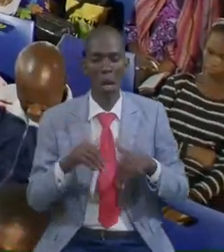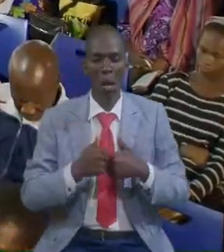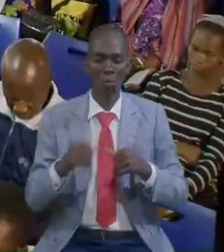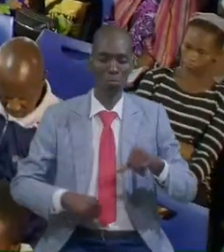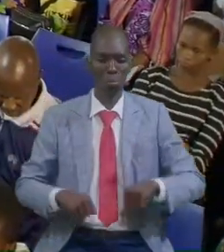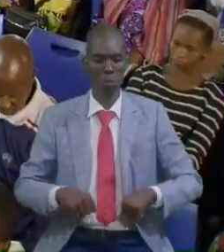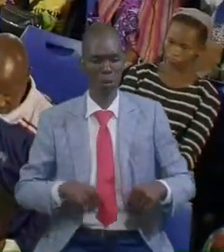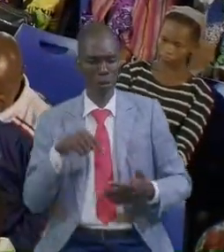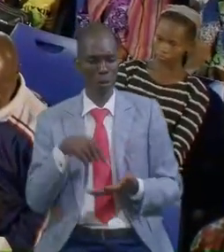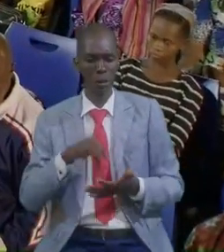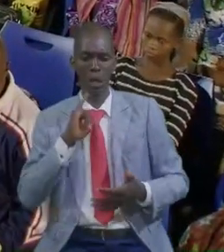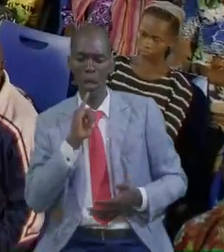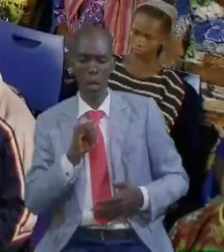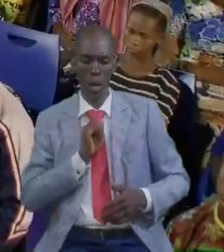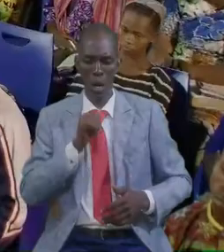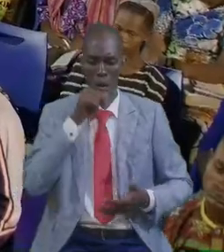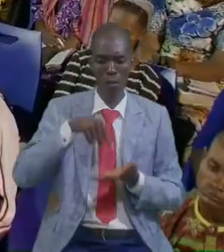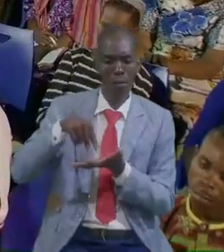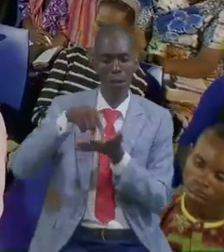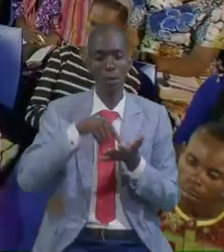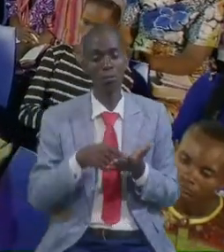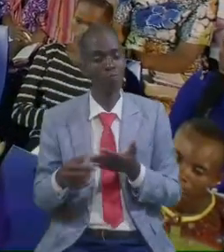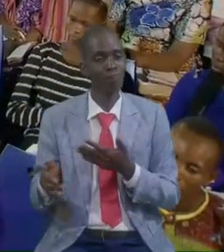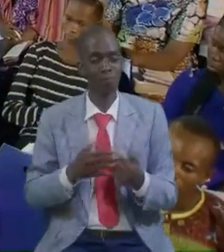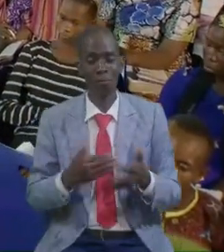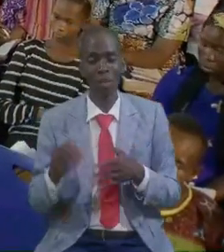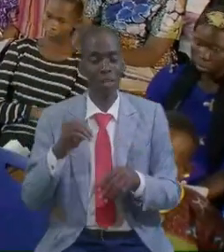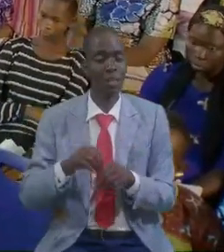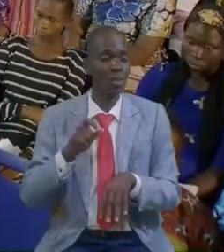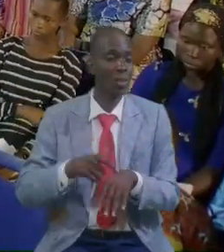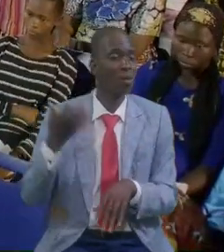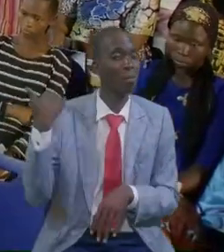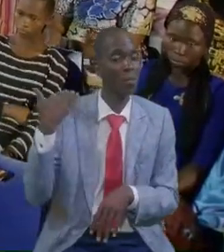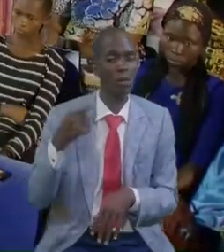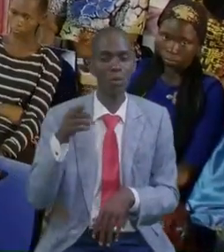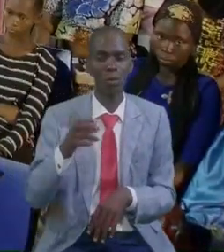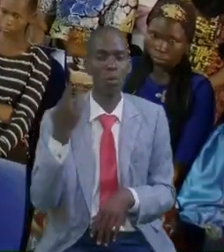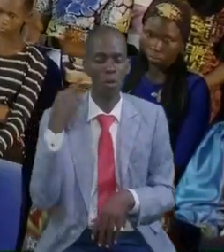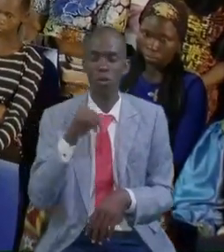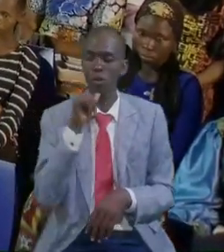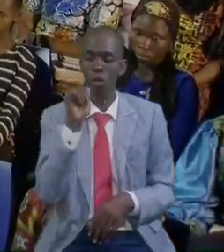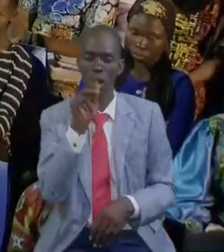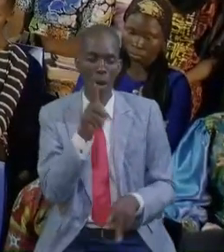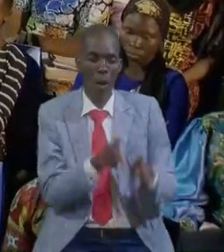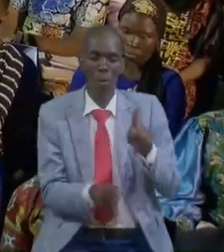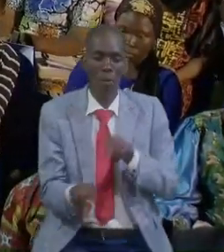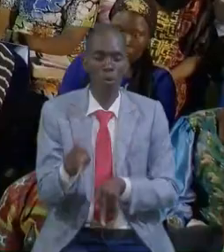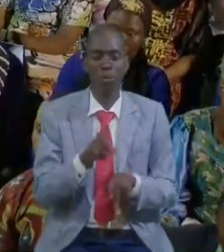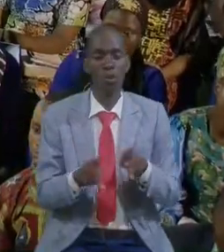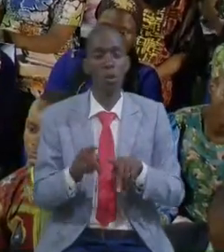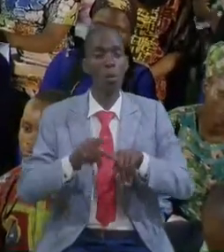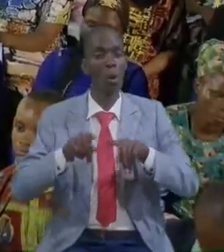I am. It says, which in time past were not a people, but now are